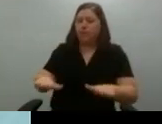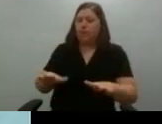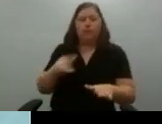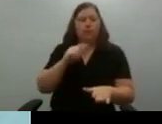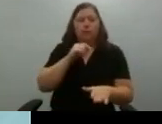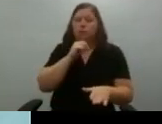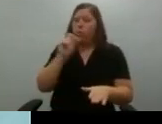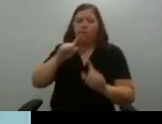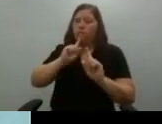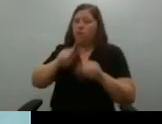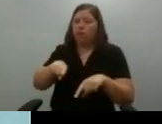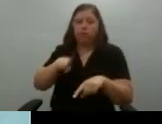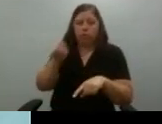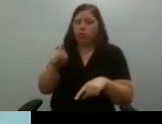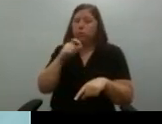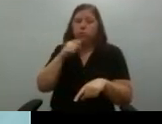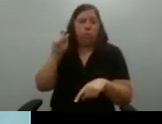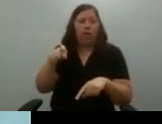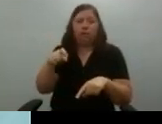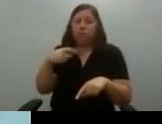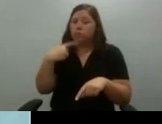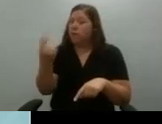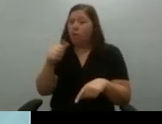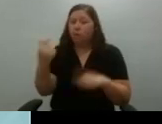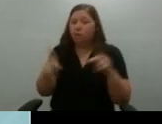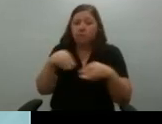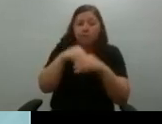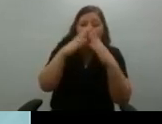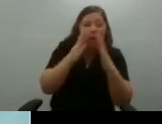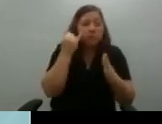have to tell them who is inside the house.